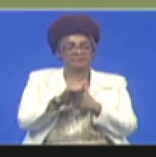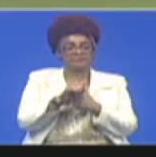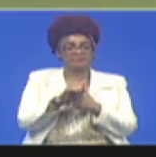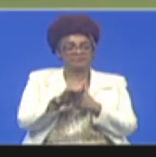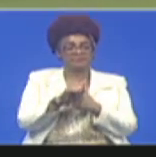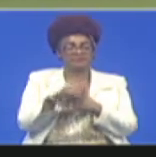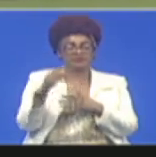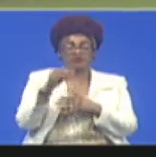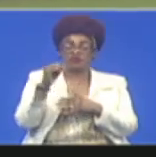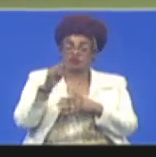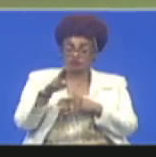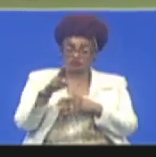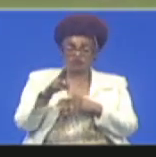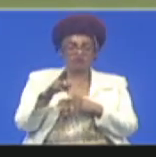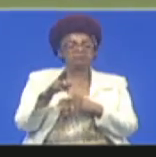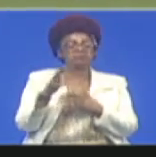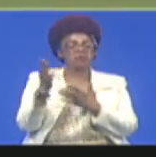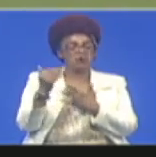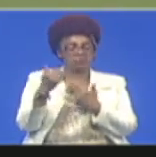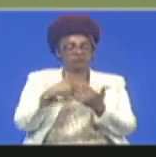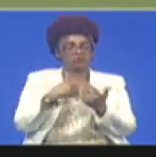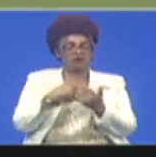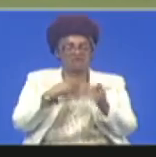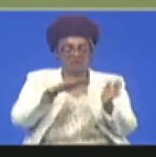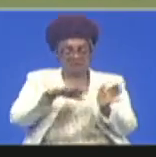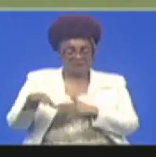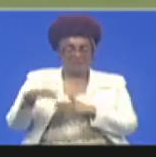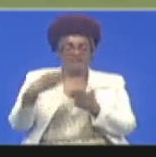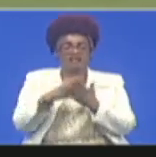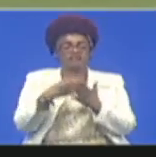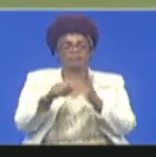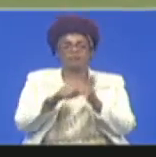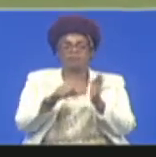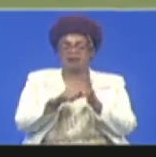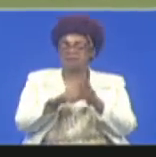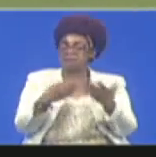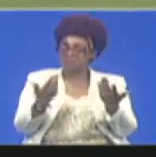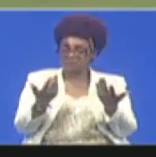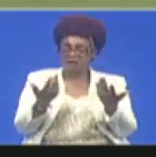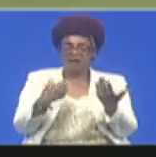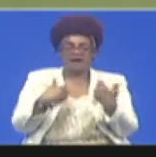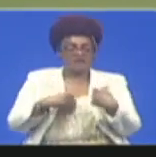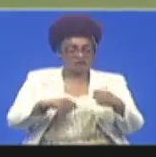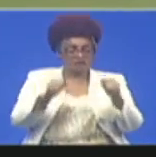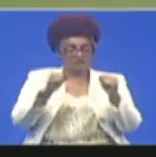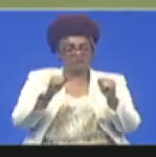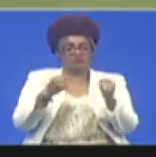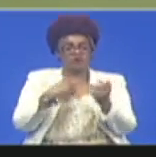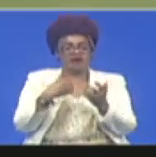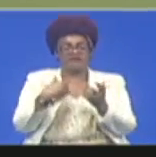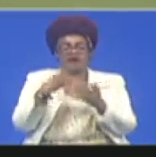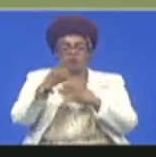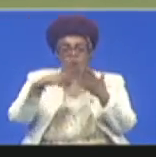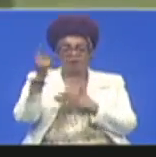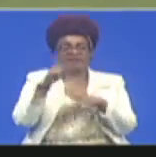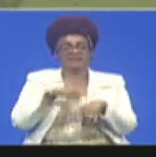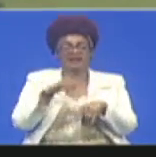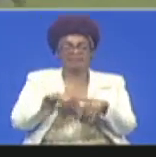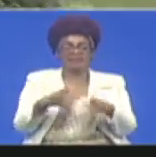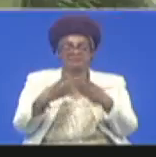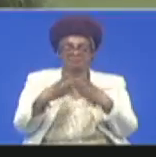Gor Mahia players will be hoping to put aside their financial woes and put all their efforts into searching for a vital win when they take on